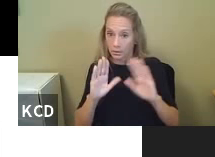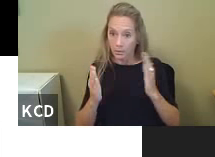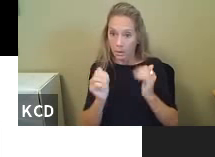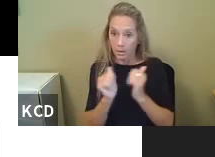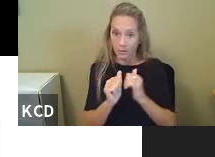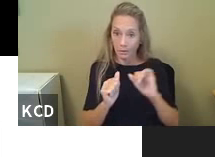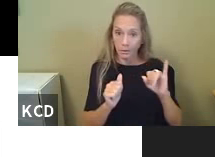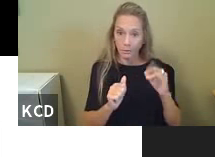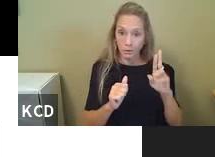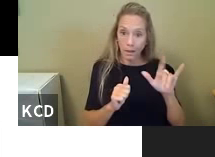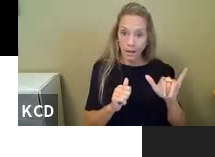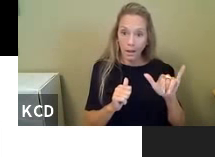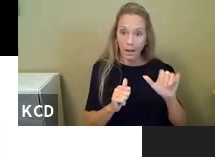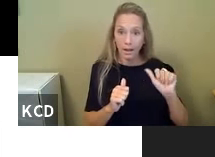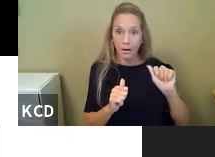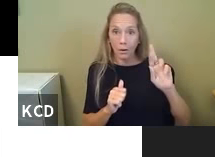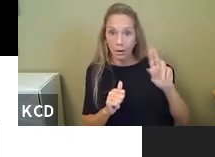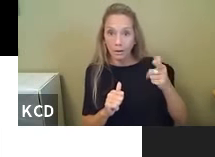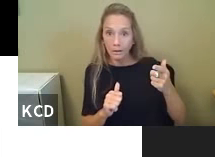the month has ended.